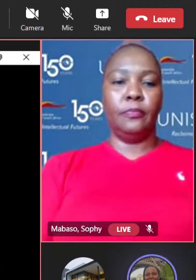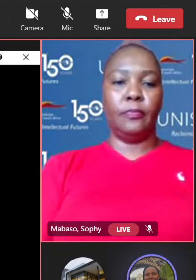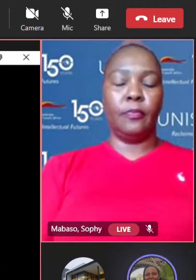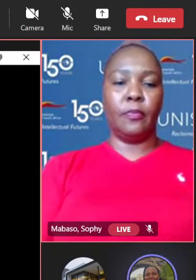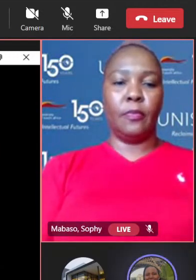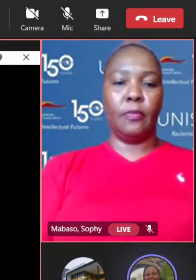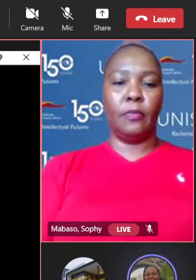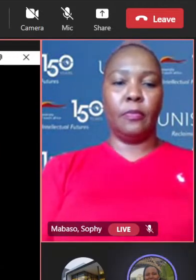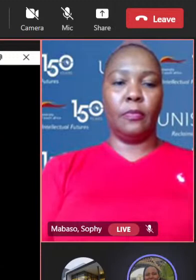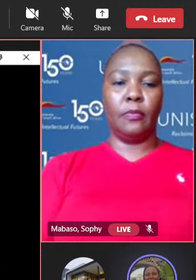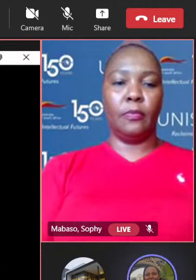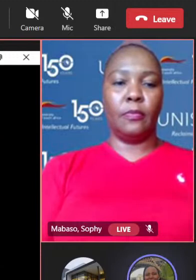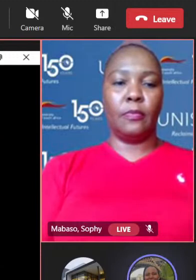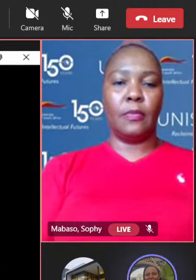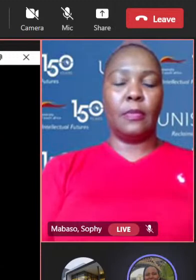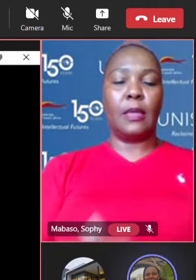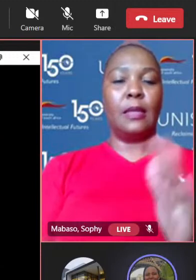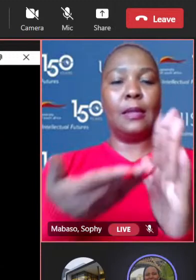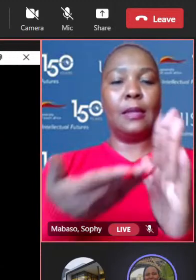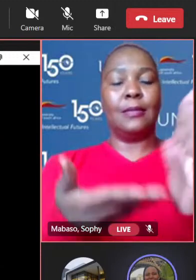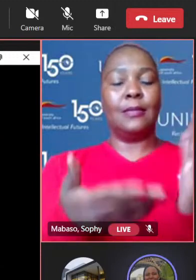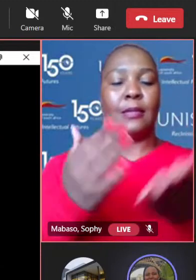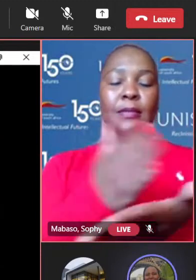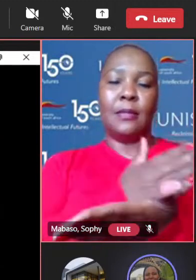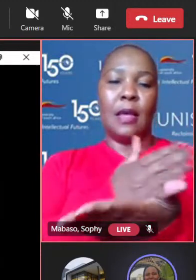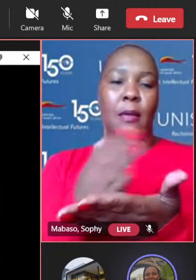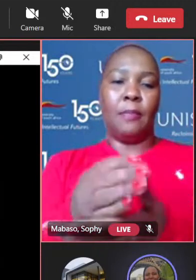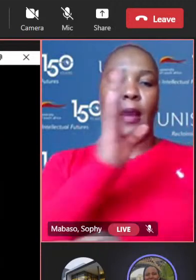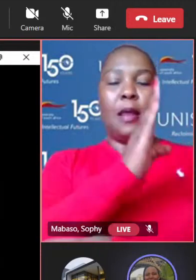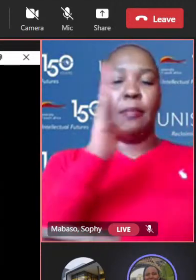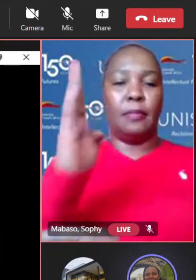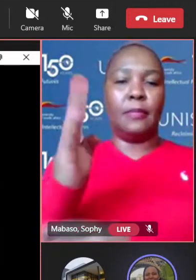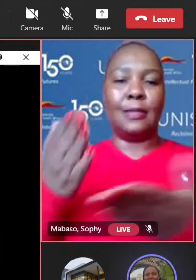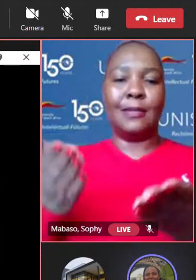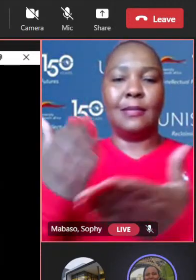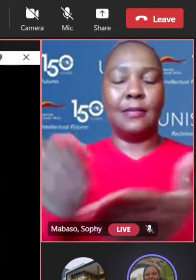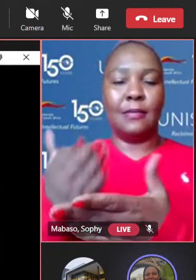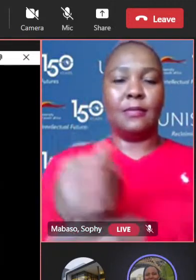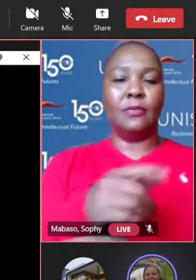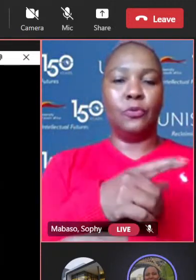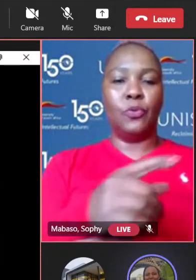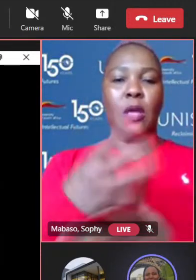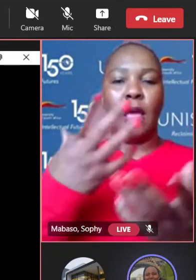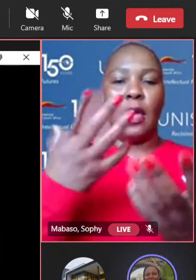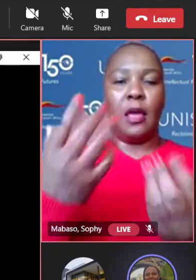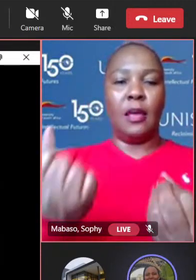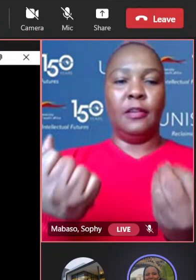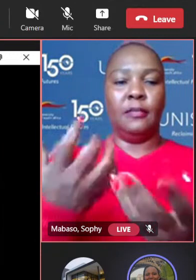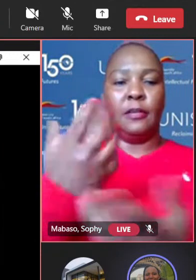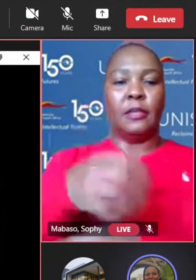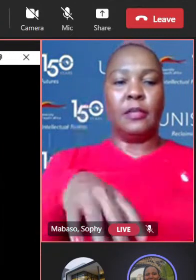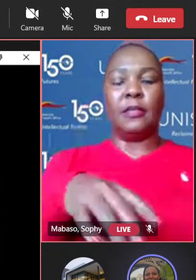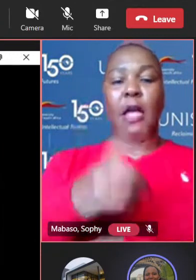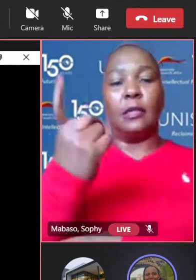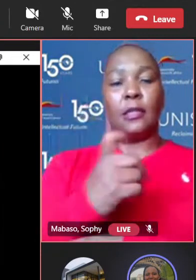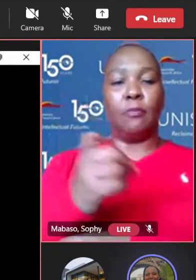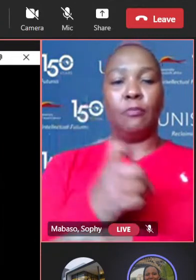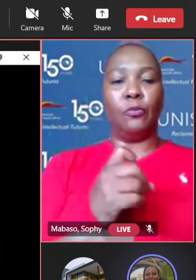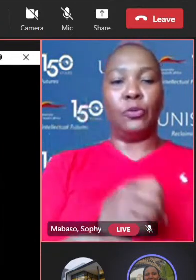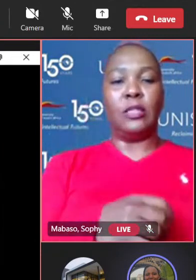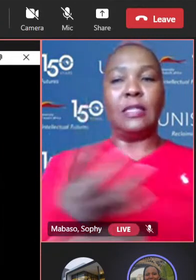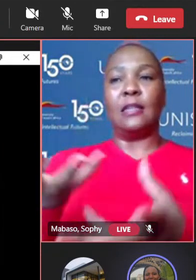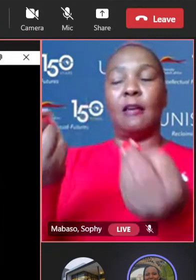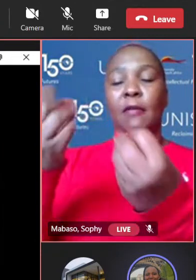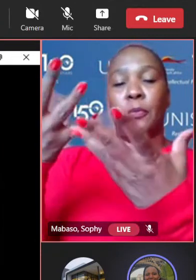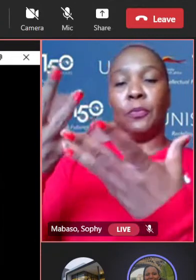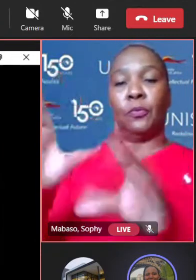These are some of the library services that we have. We've got the Salmon Discovery Tool, which is an exciting new way of accessing